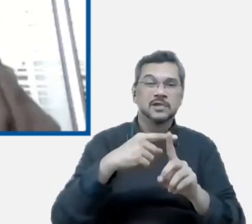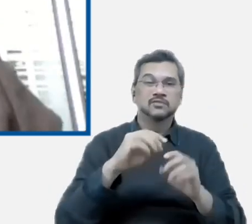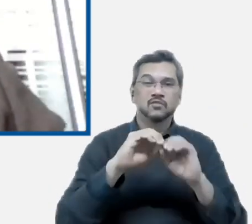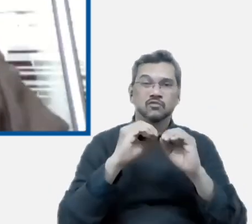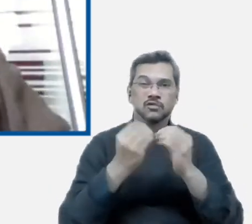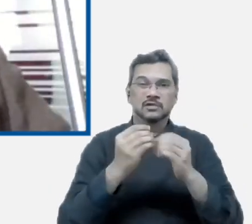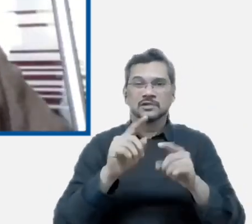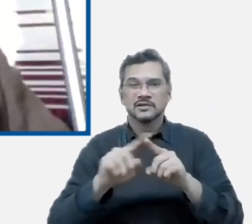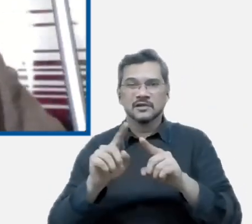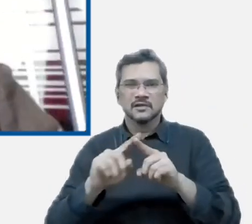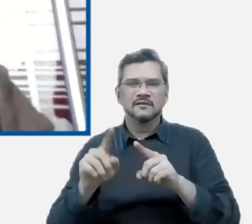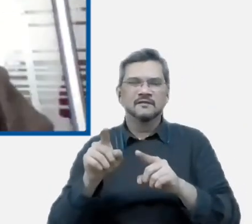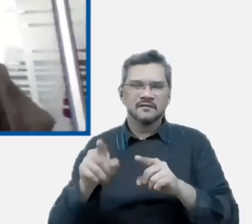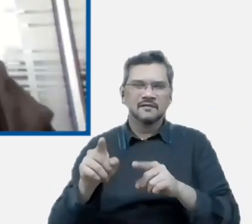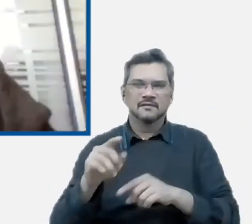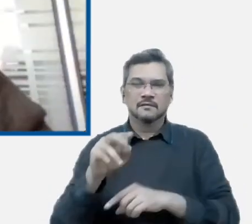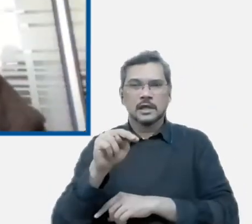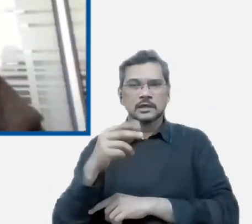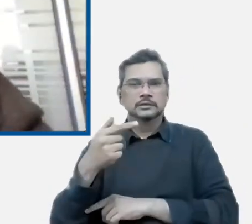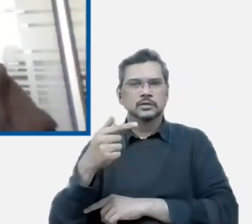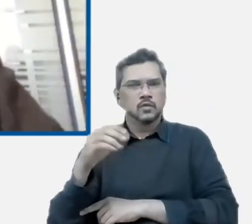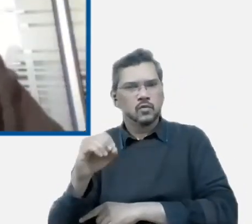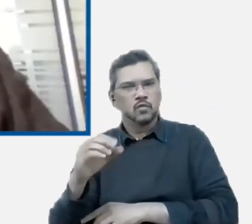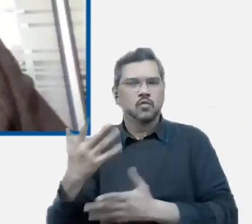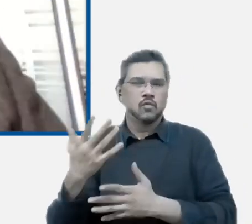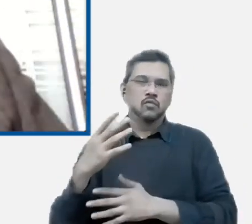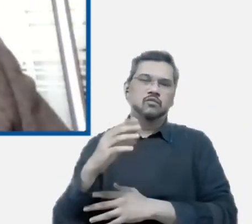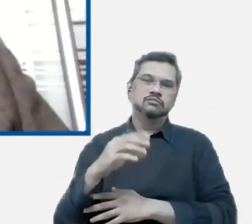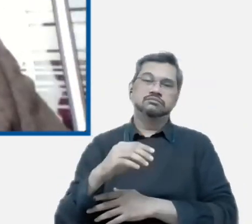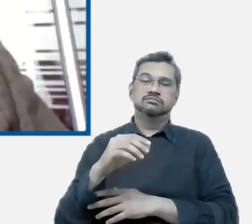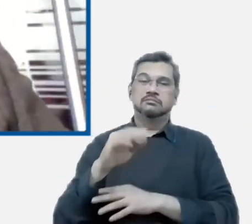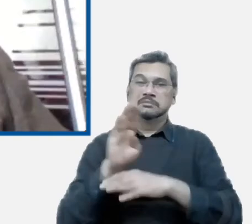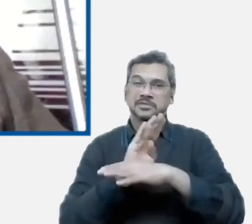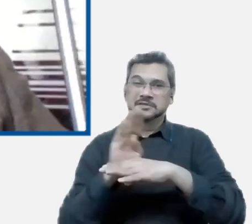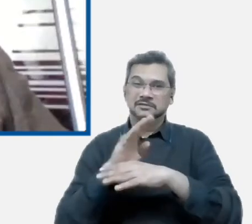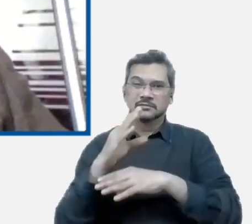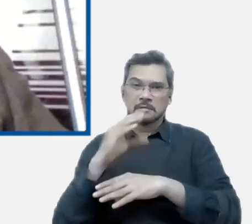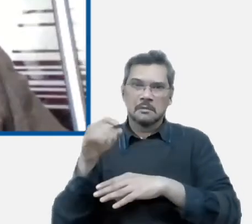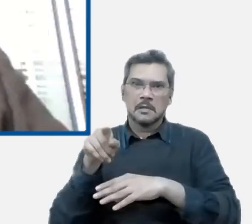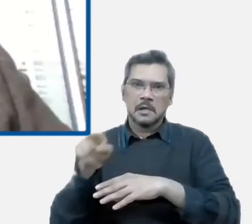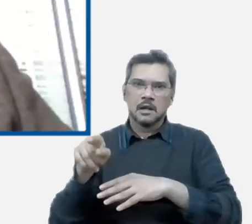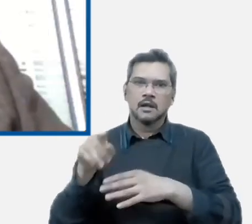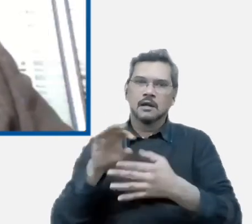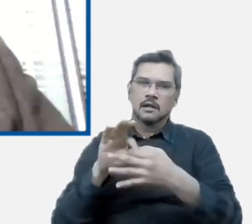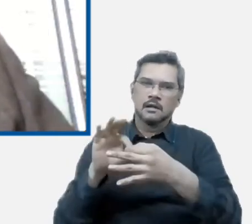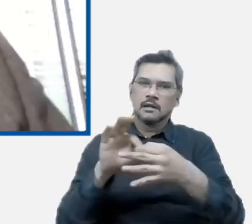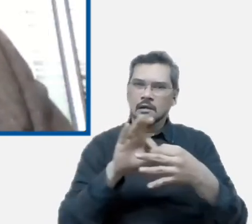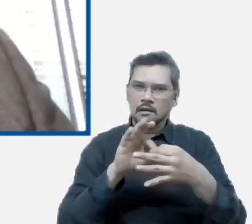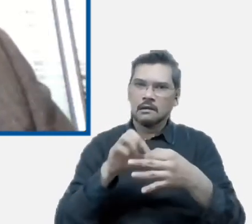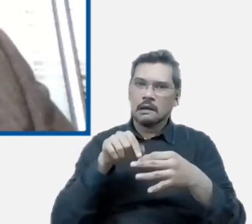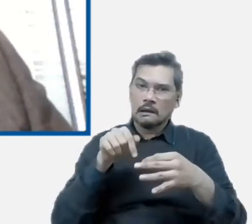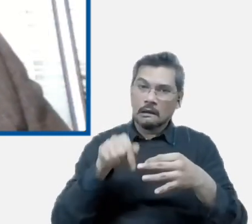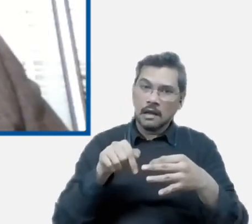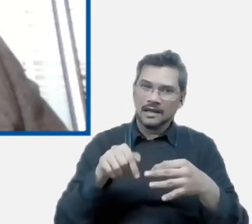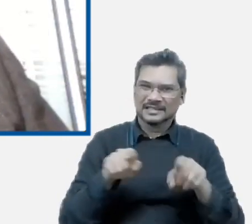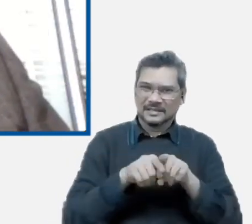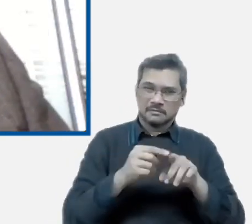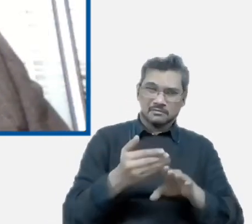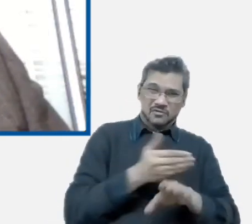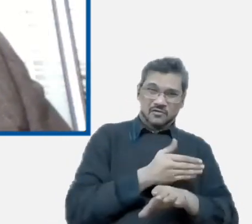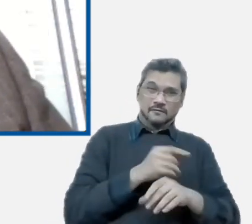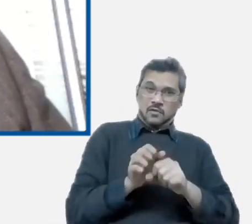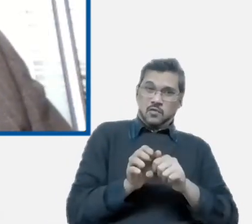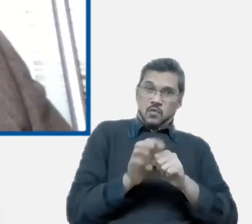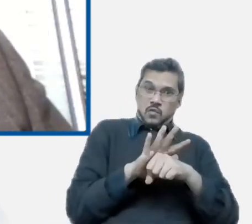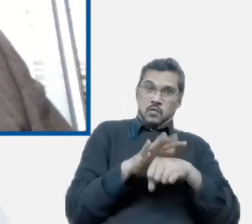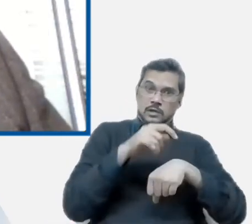contribution being pronounced during the COVID-19 emergency response. So basically, we are strengthening that